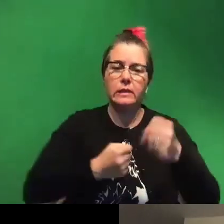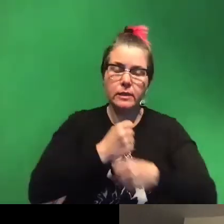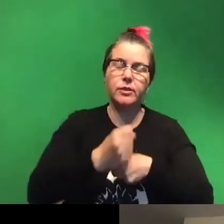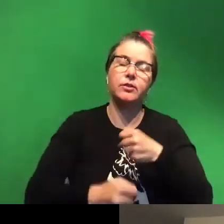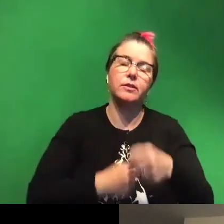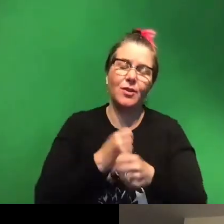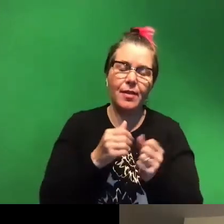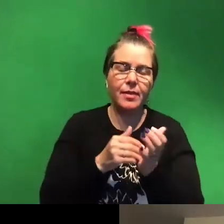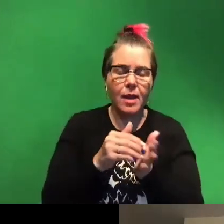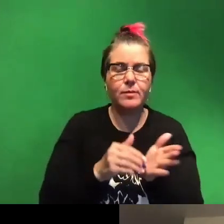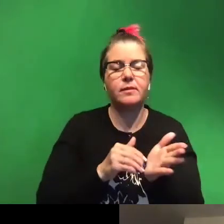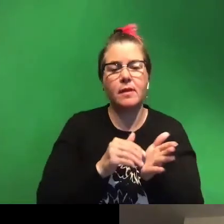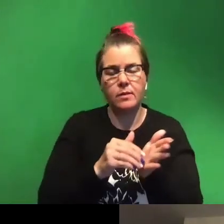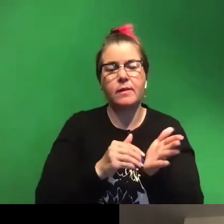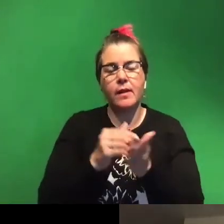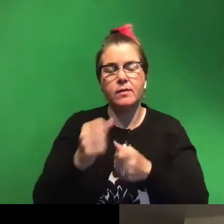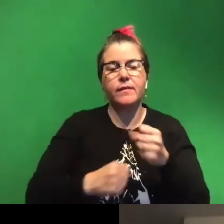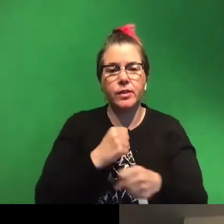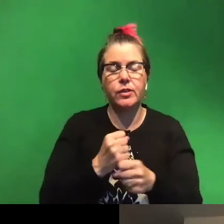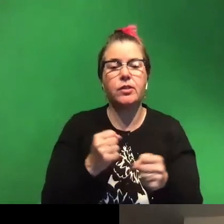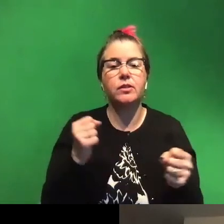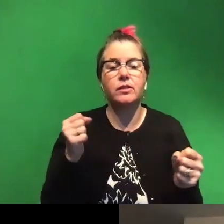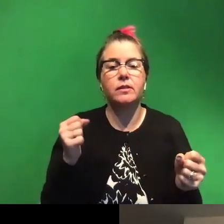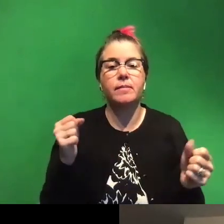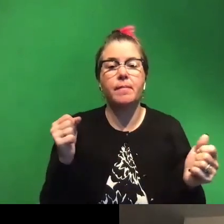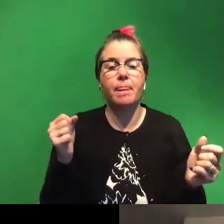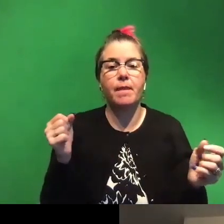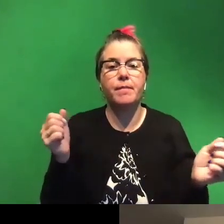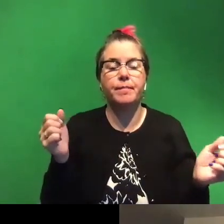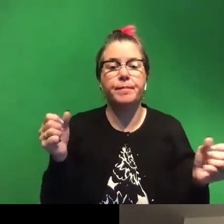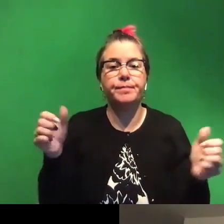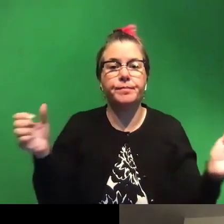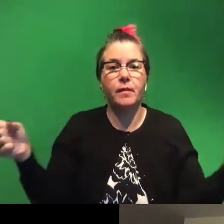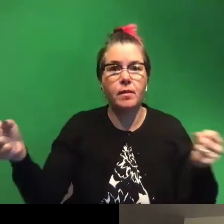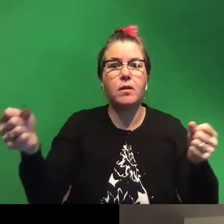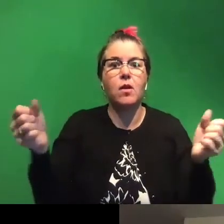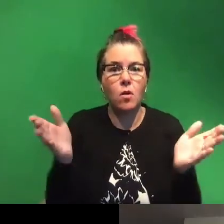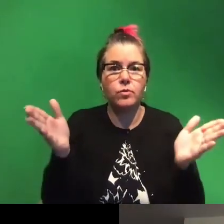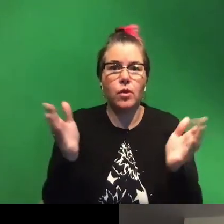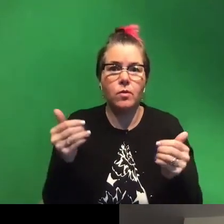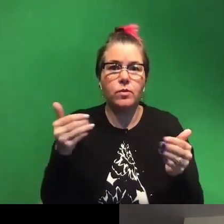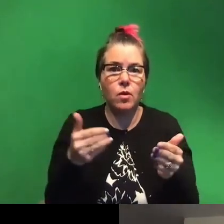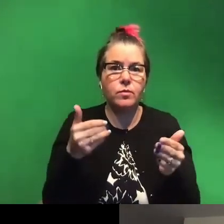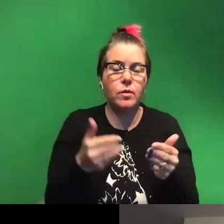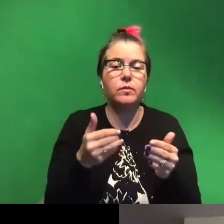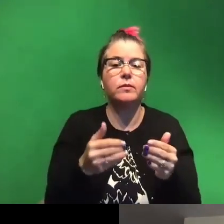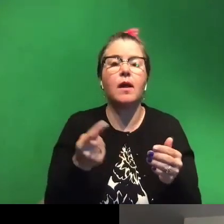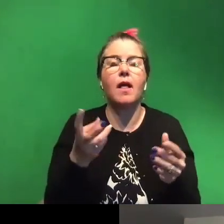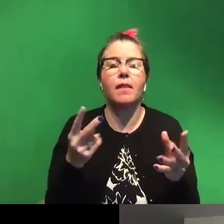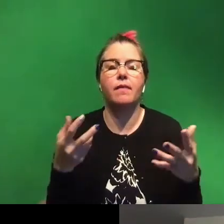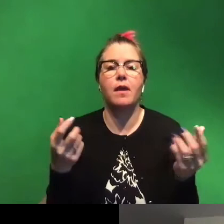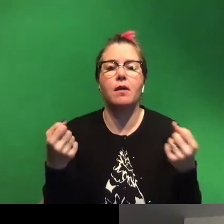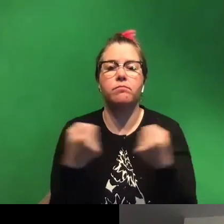thousands of years, they start coming together, and at that point they merge, they